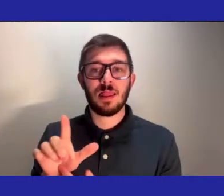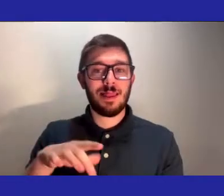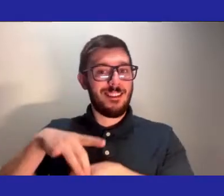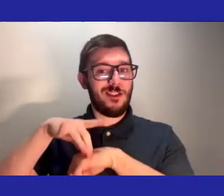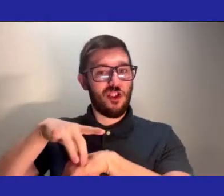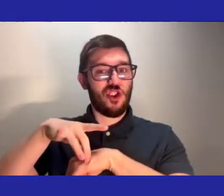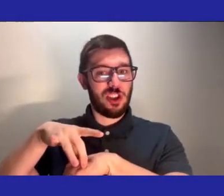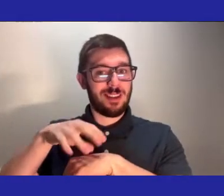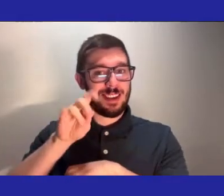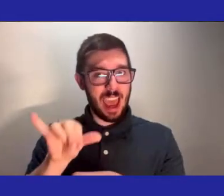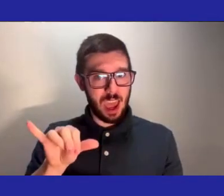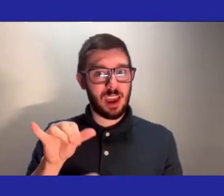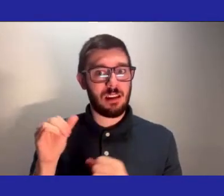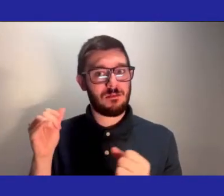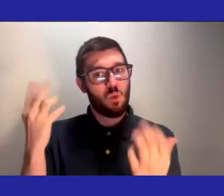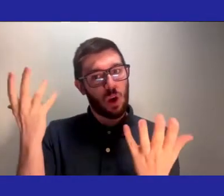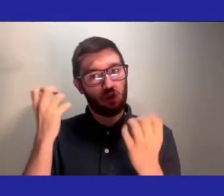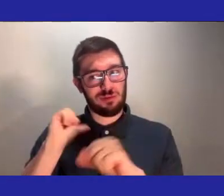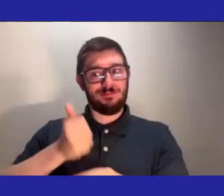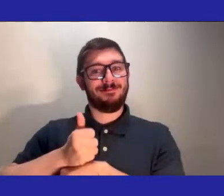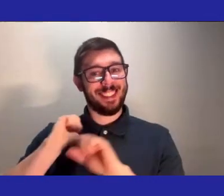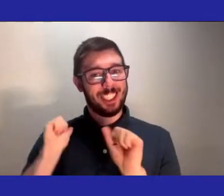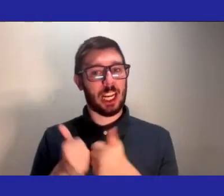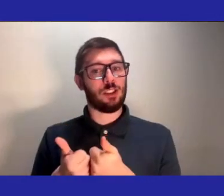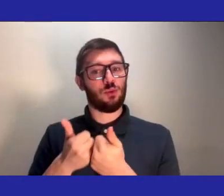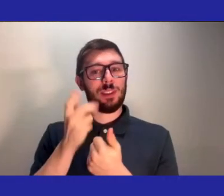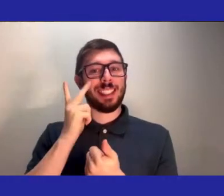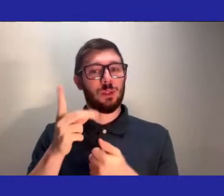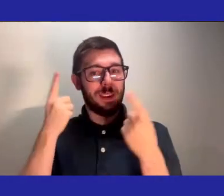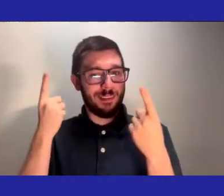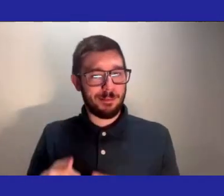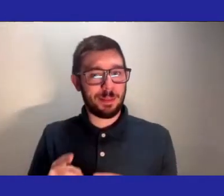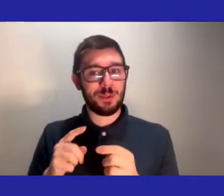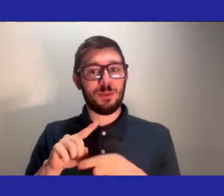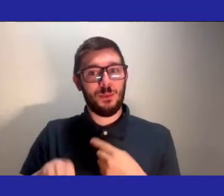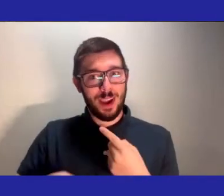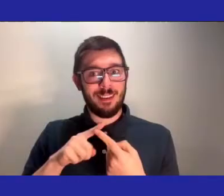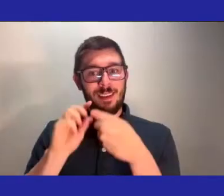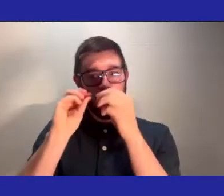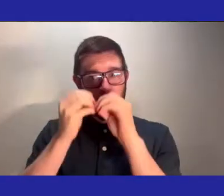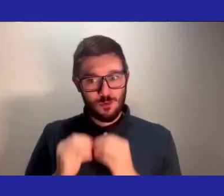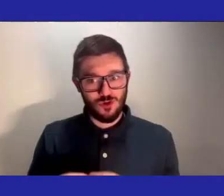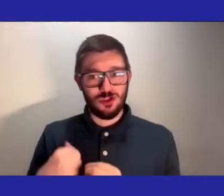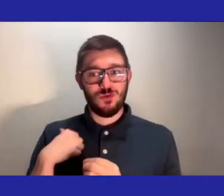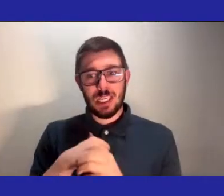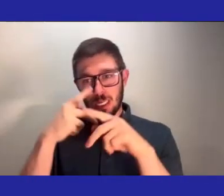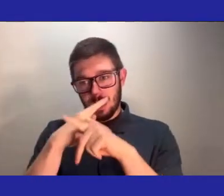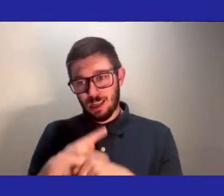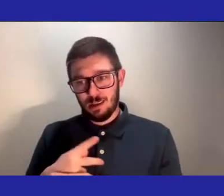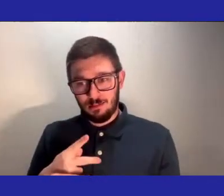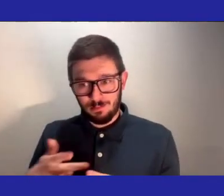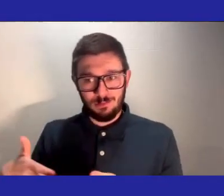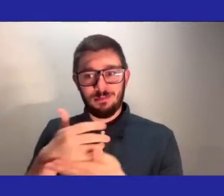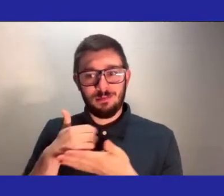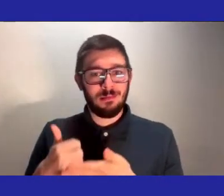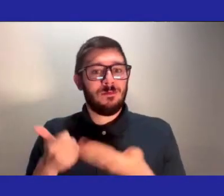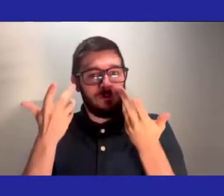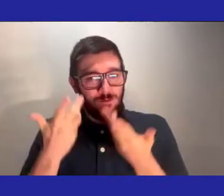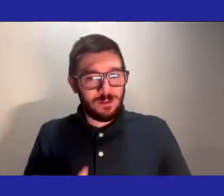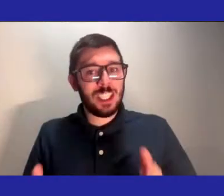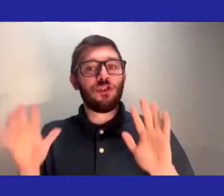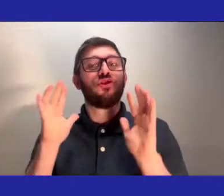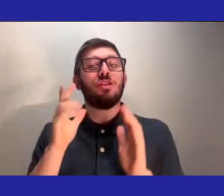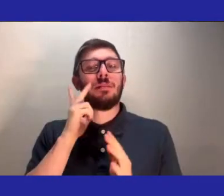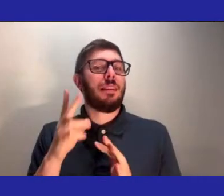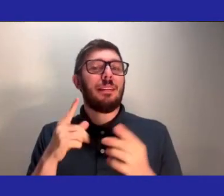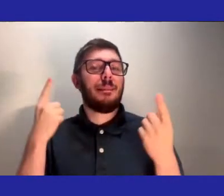So I'm kind of excited to see what happens next month when we get the numbers back from in this month in May, from all of April and some of the work we